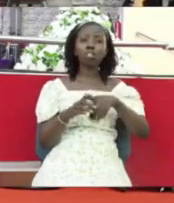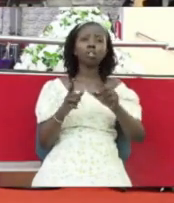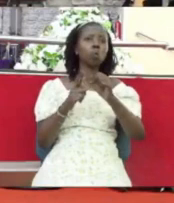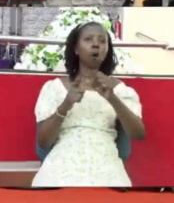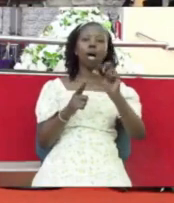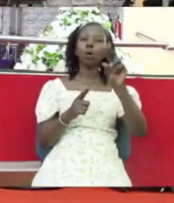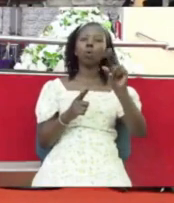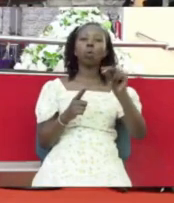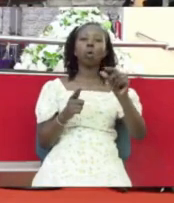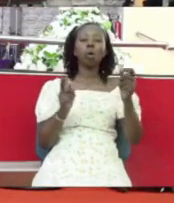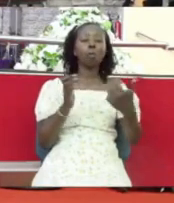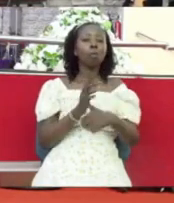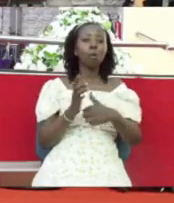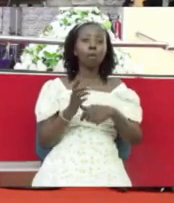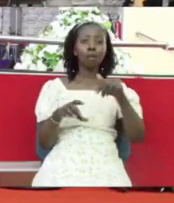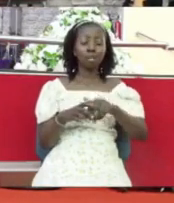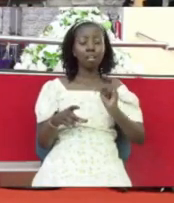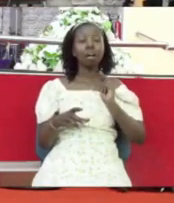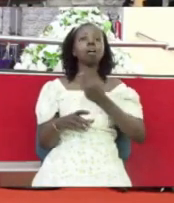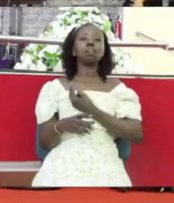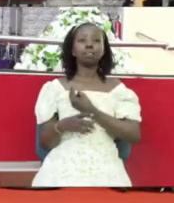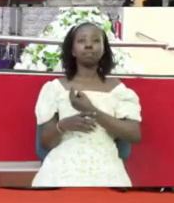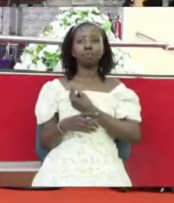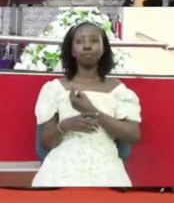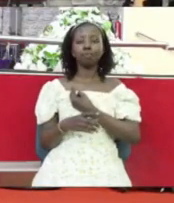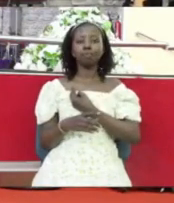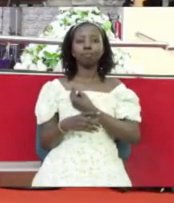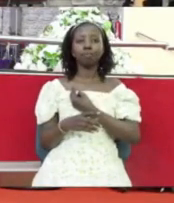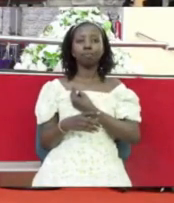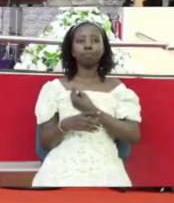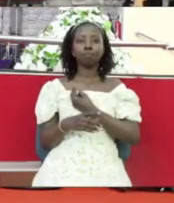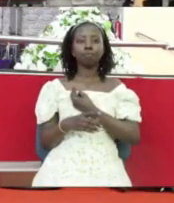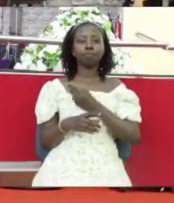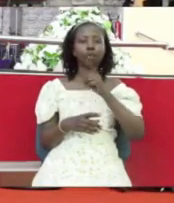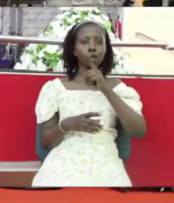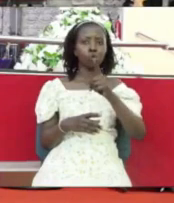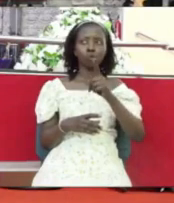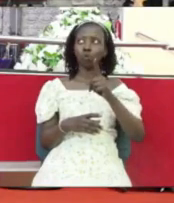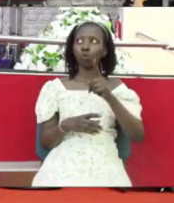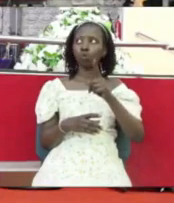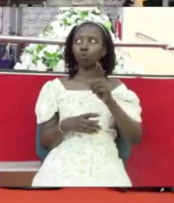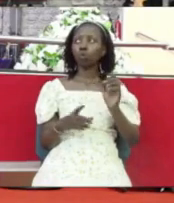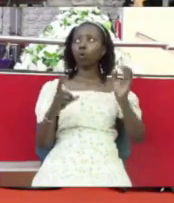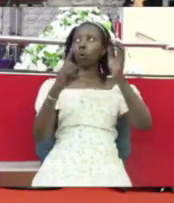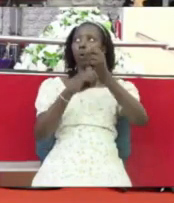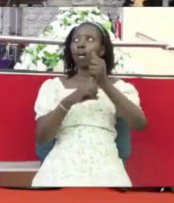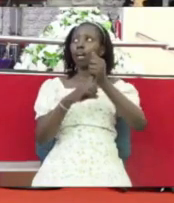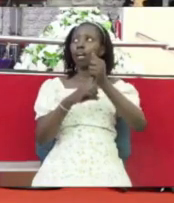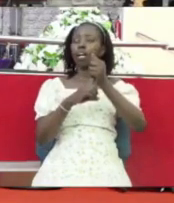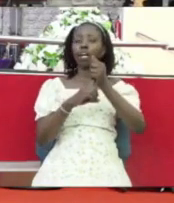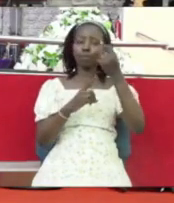that practical. Naweza kusema shida si kwa dunia lakini ni sisi. So the motivation for this